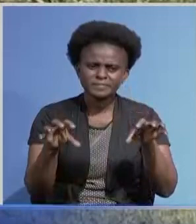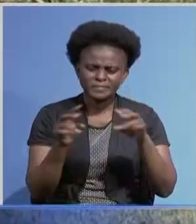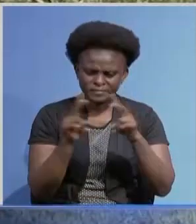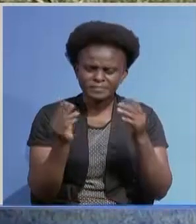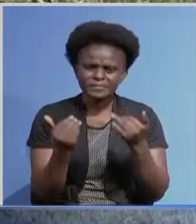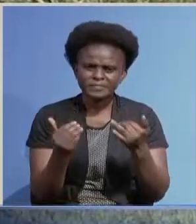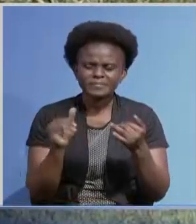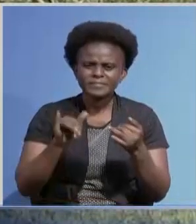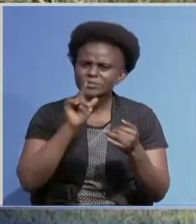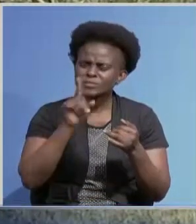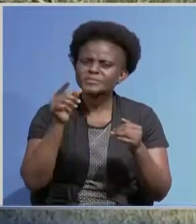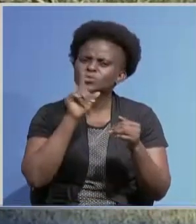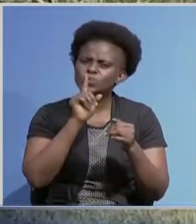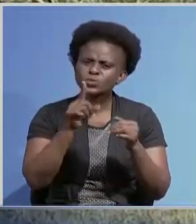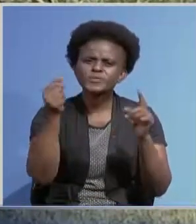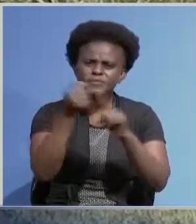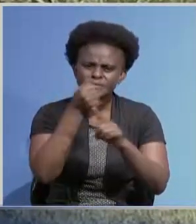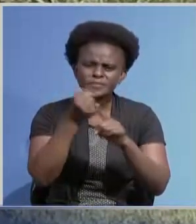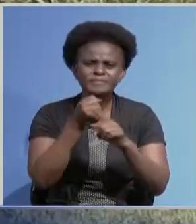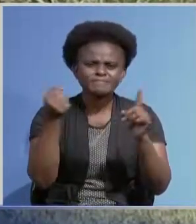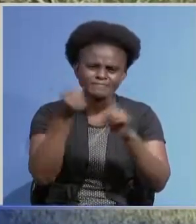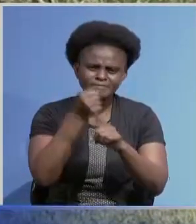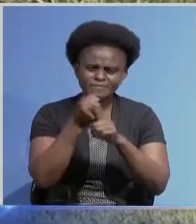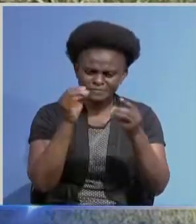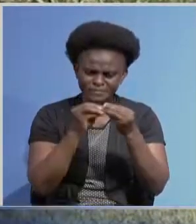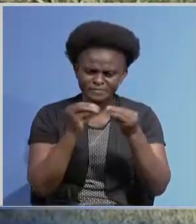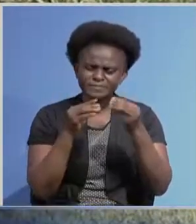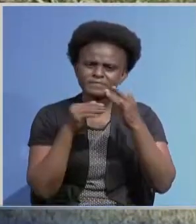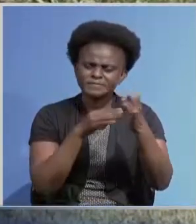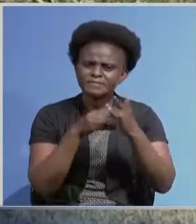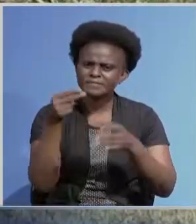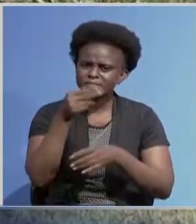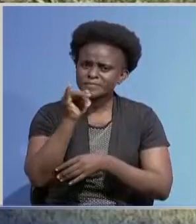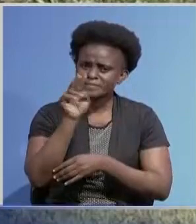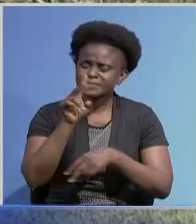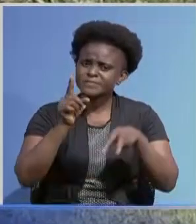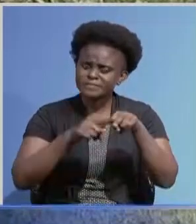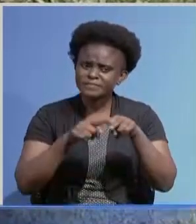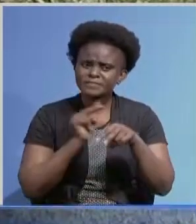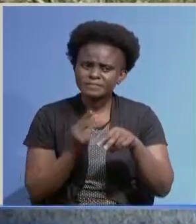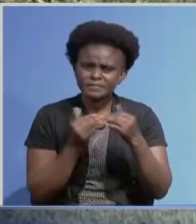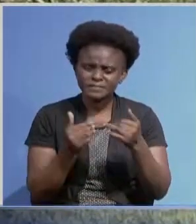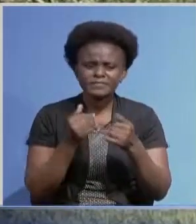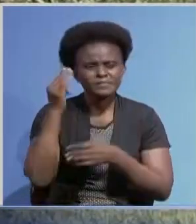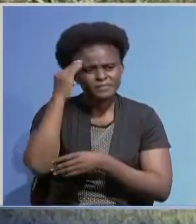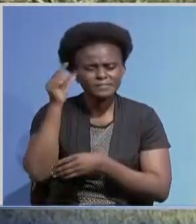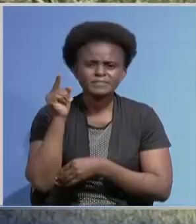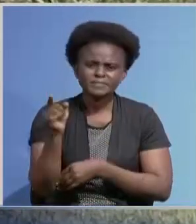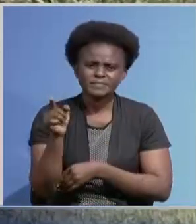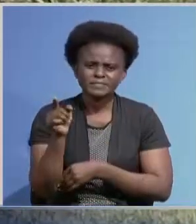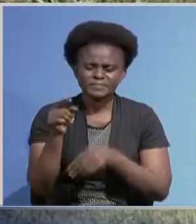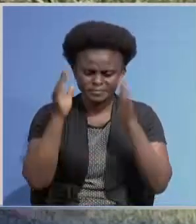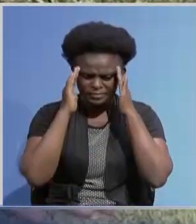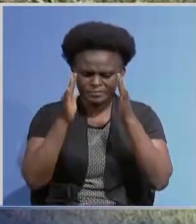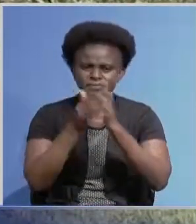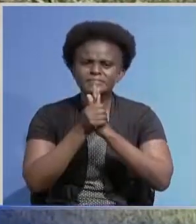was a true champion, advocate on the fight of HIV/AIDS. We know him as being participating